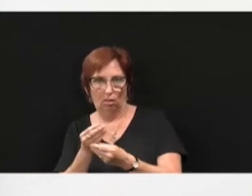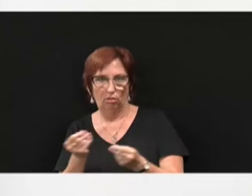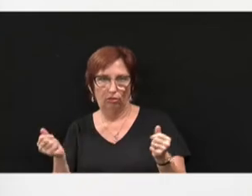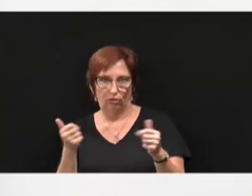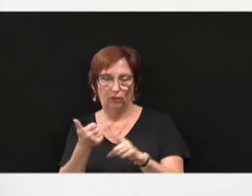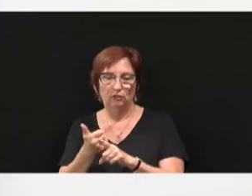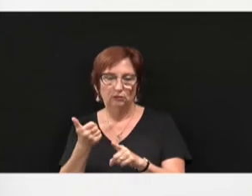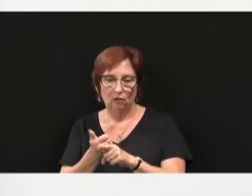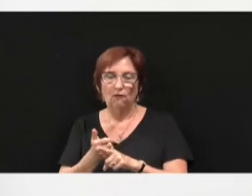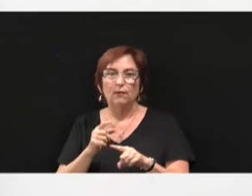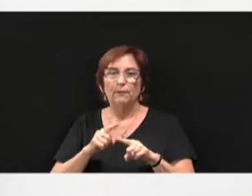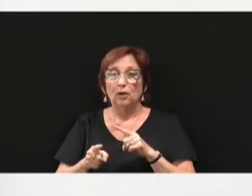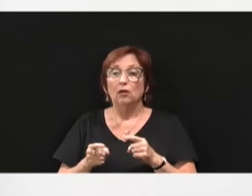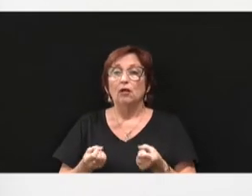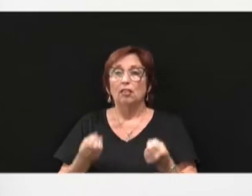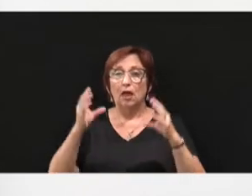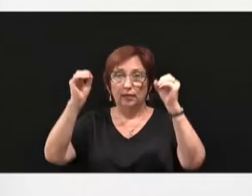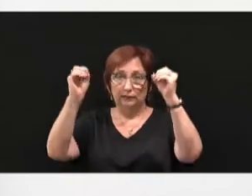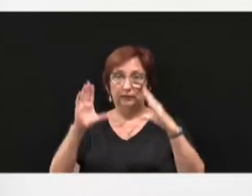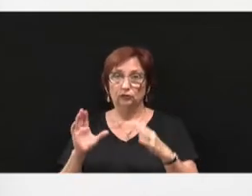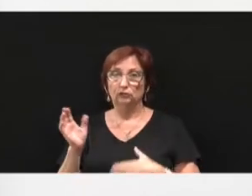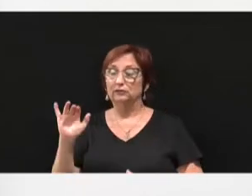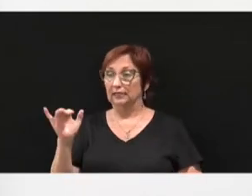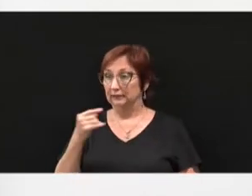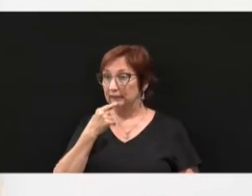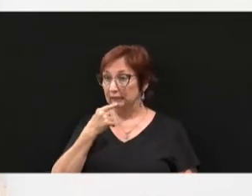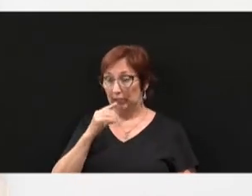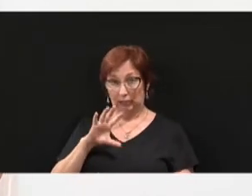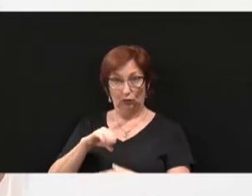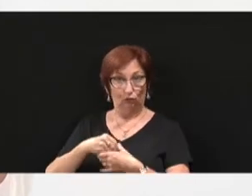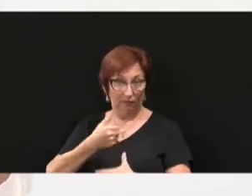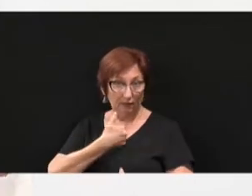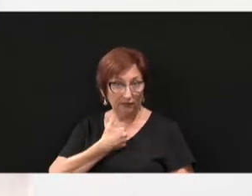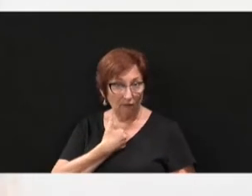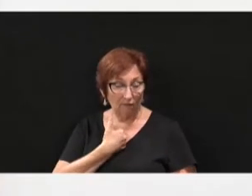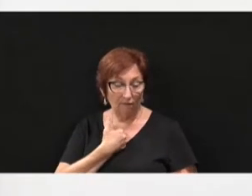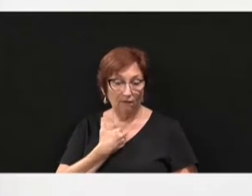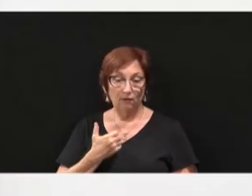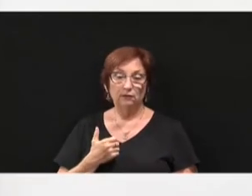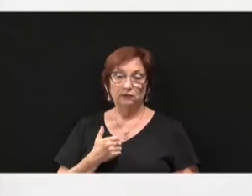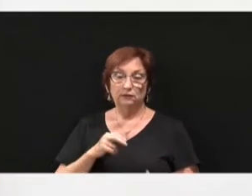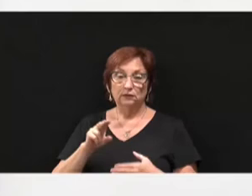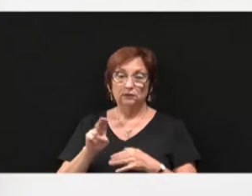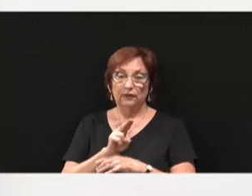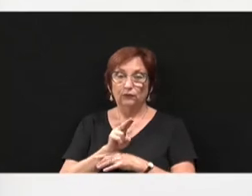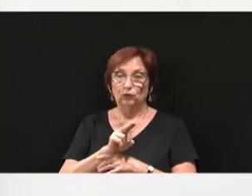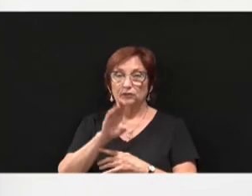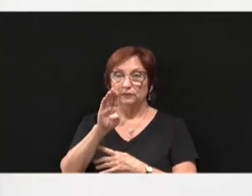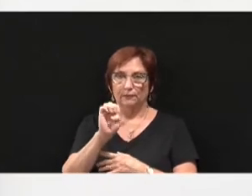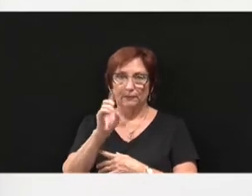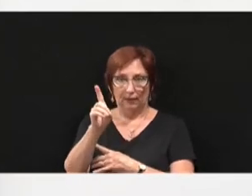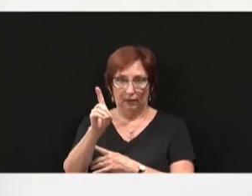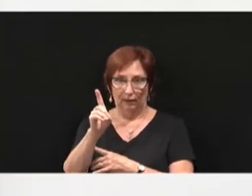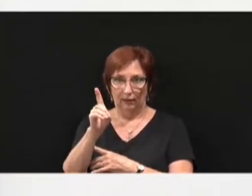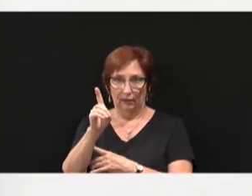So anyway, a lot of teachers, as I said, including me, have used the bed.